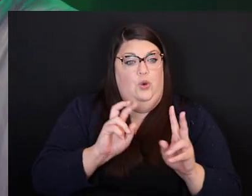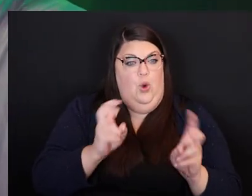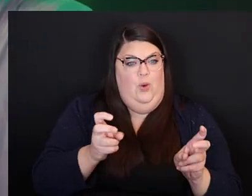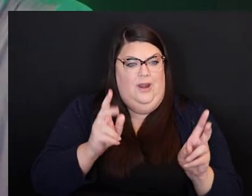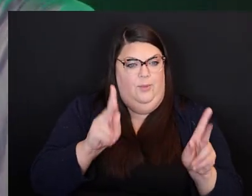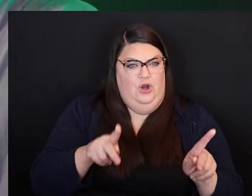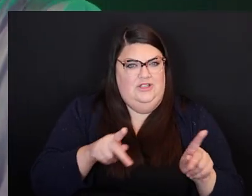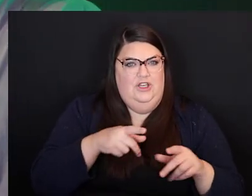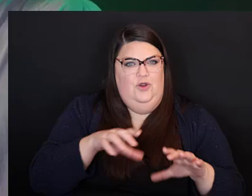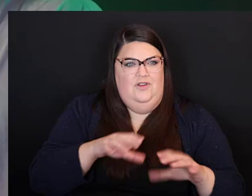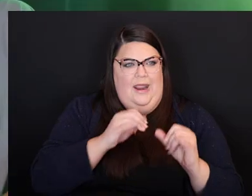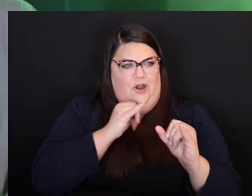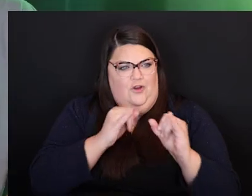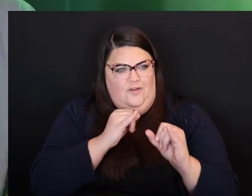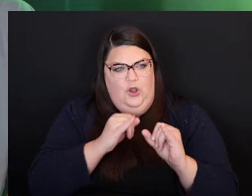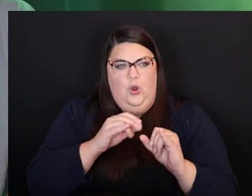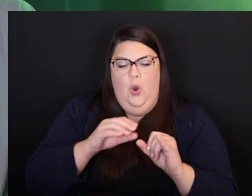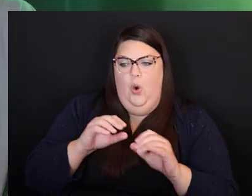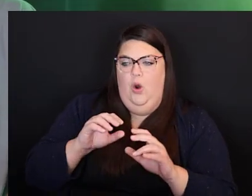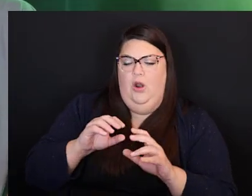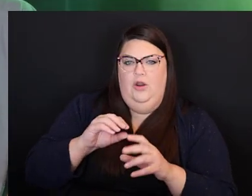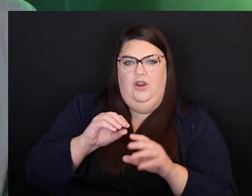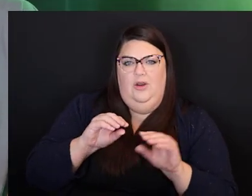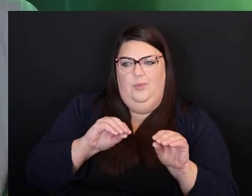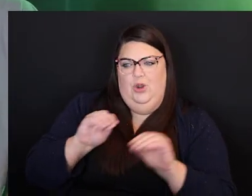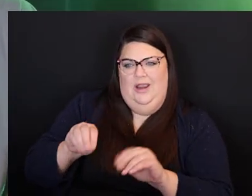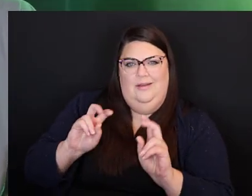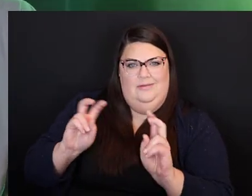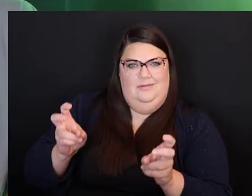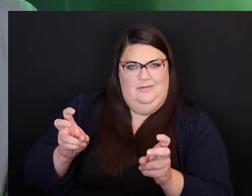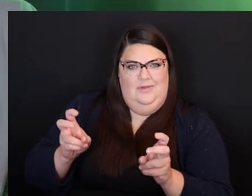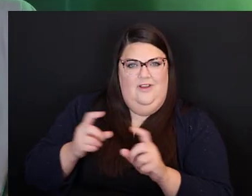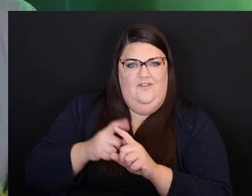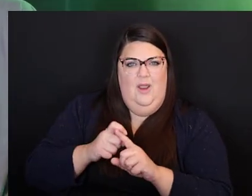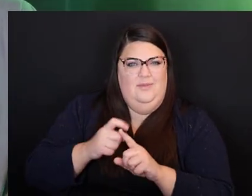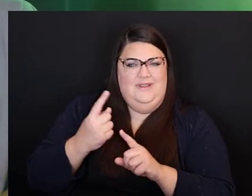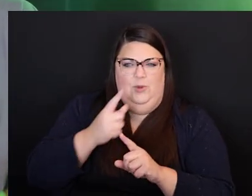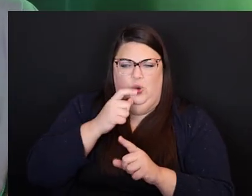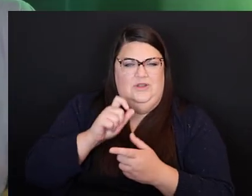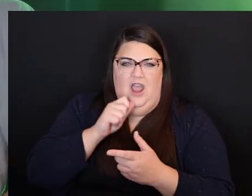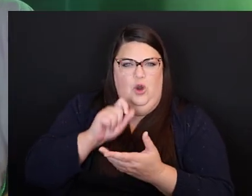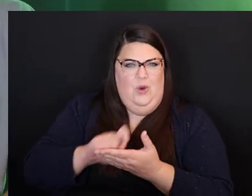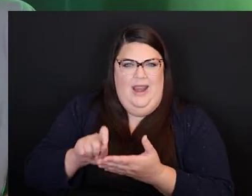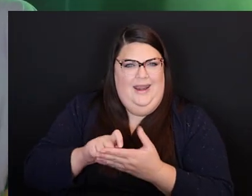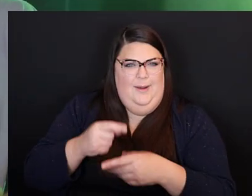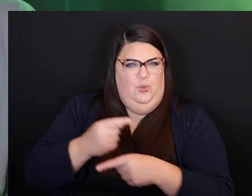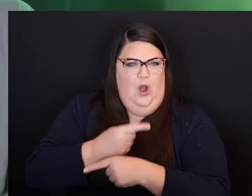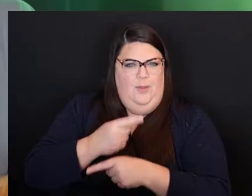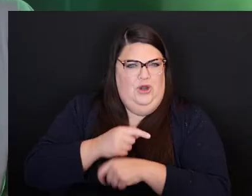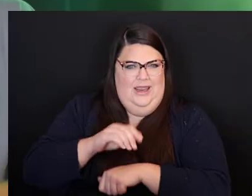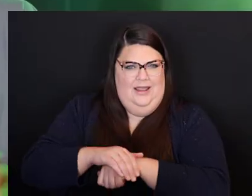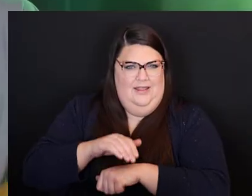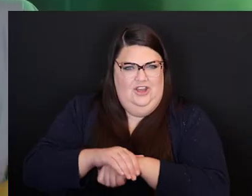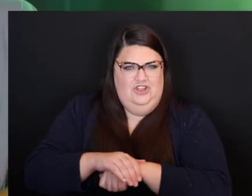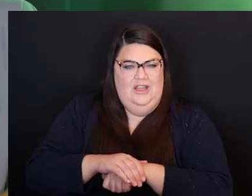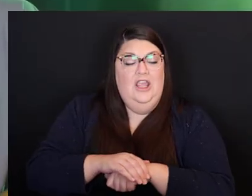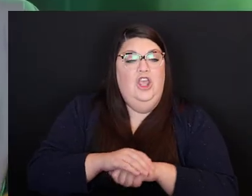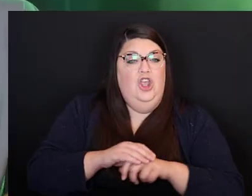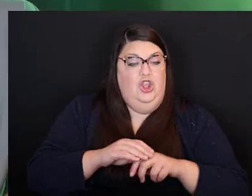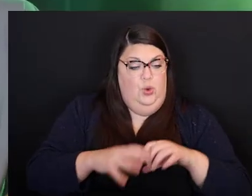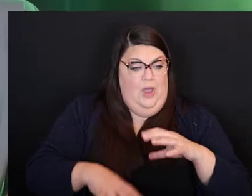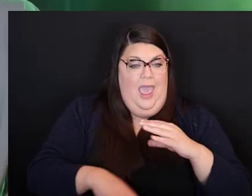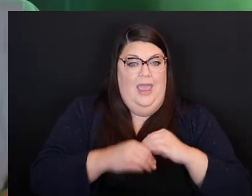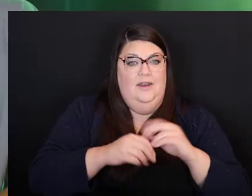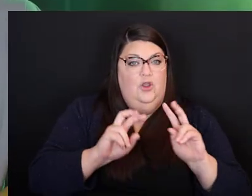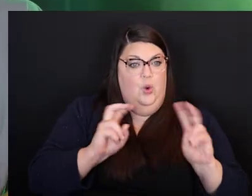someone that you've done an interview with, or you're citing someone who's not writing in kind of standard proper English. And so you include a quote